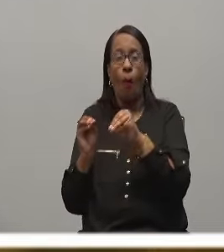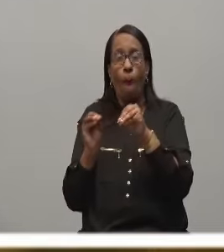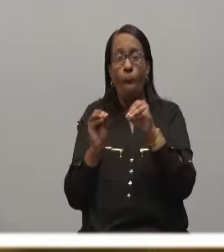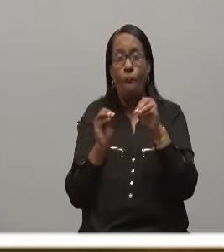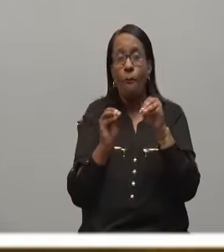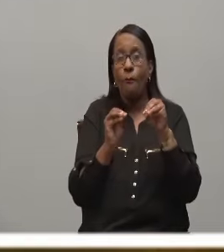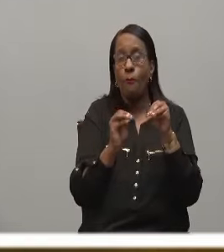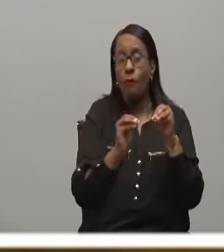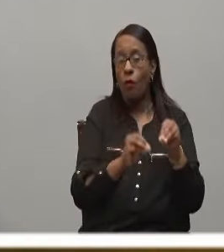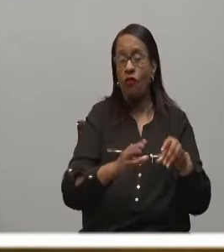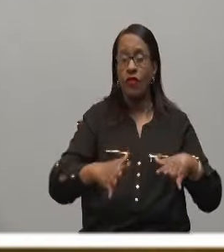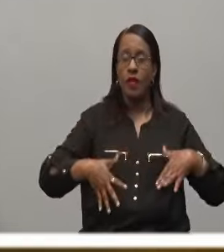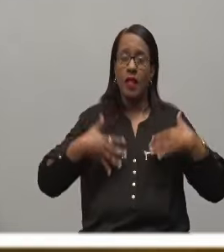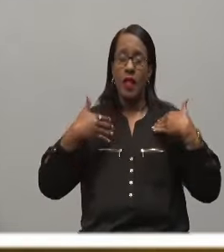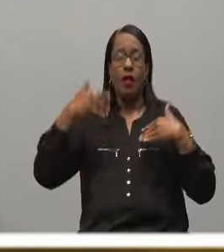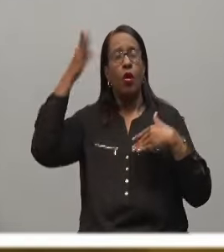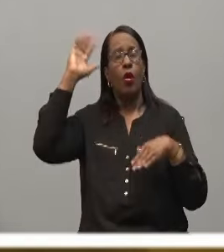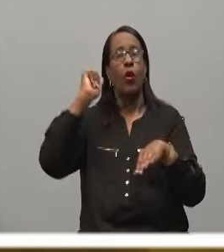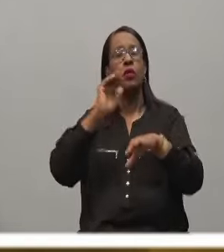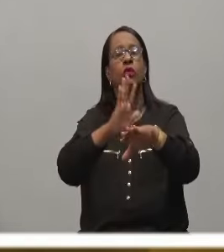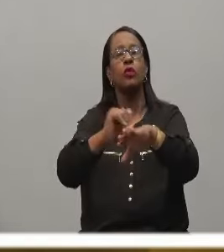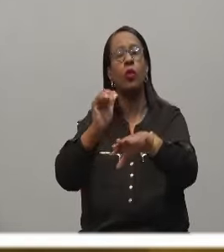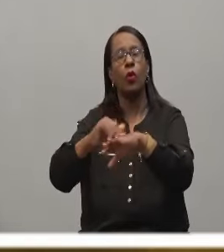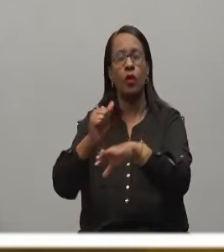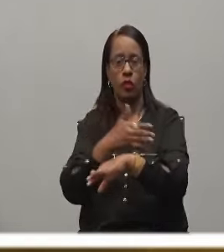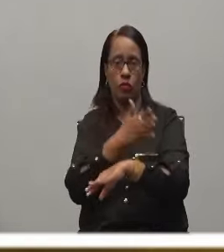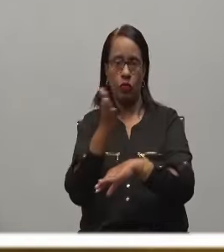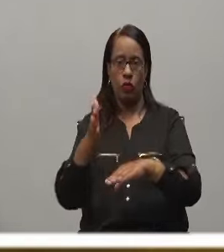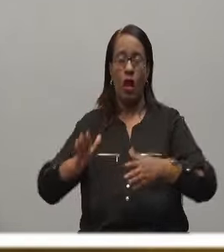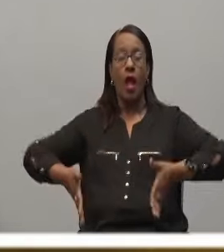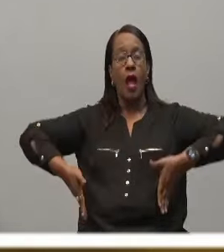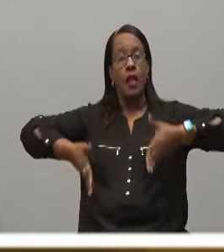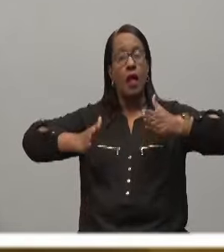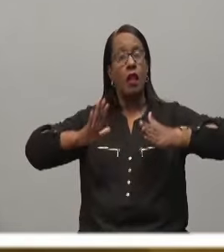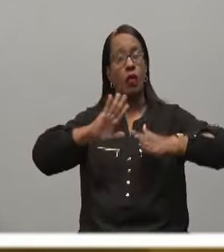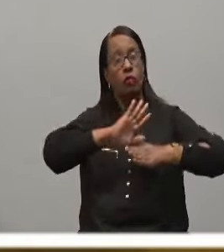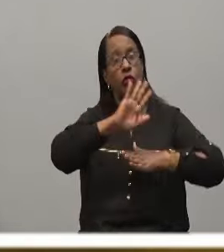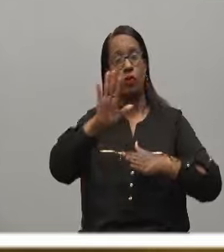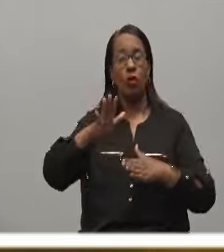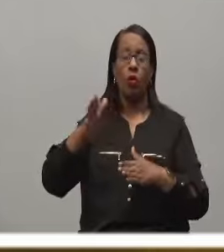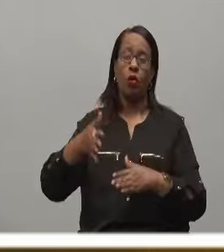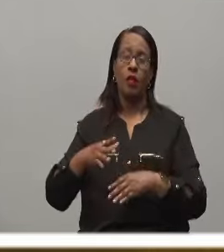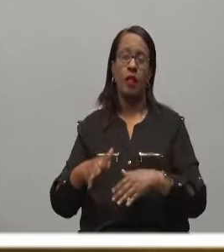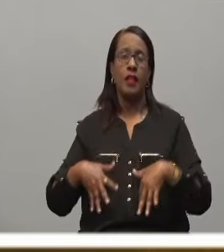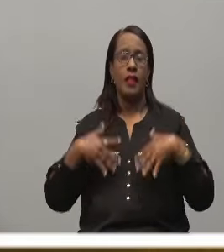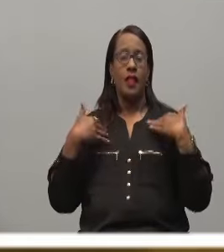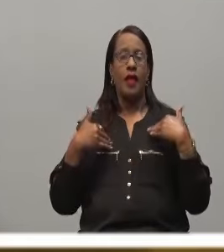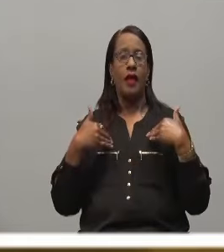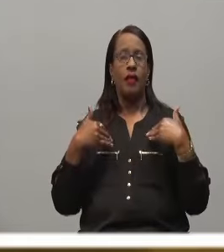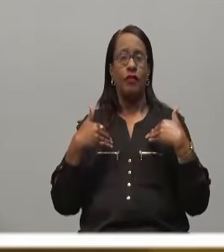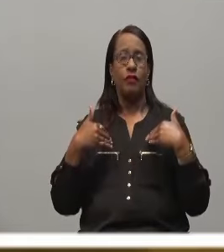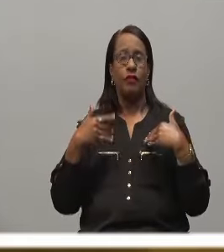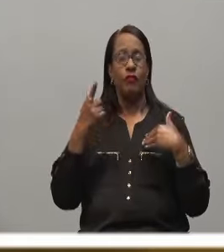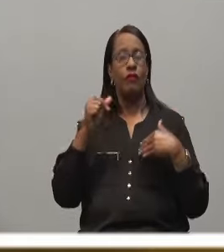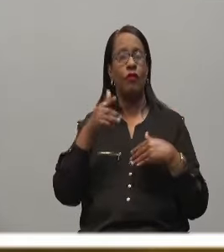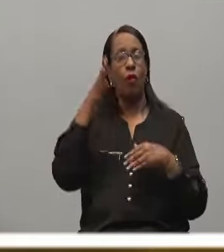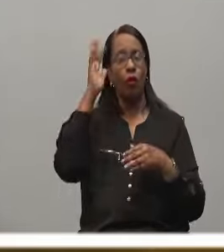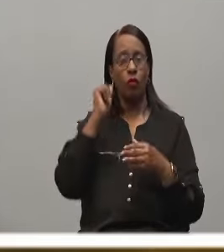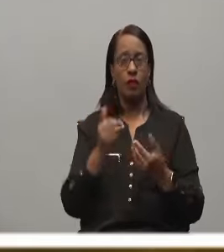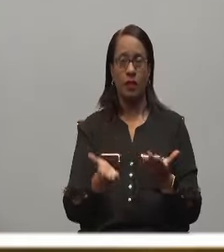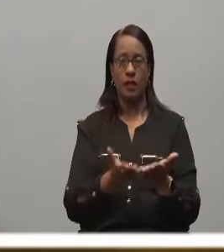life to where God is calling you and allow your life to be where God is asking you.